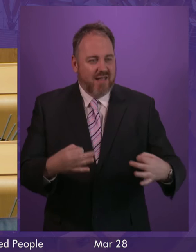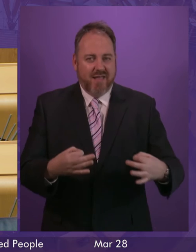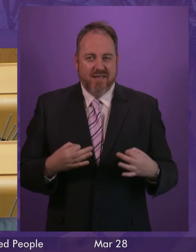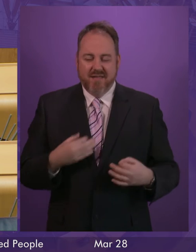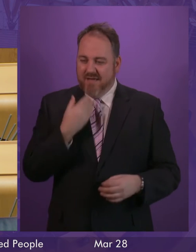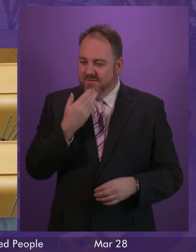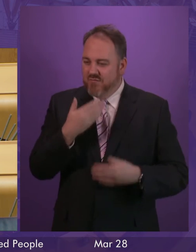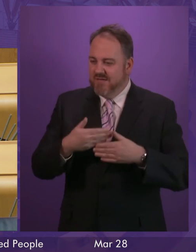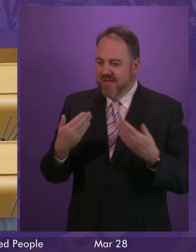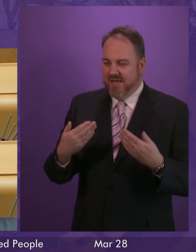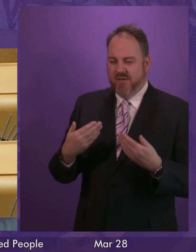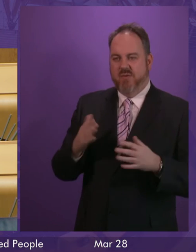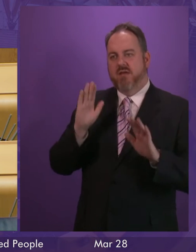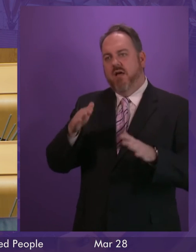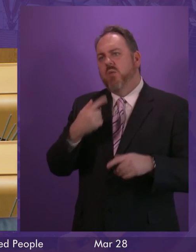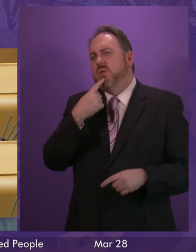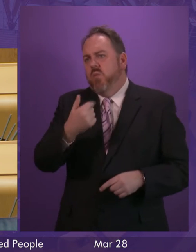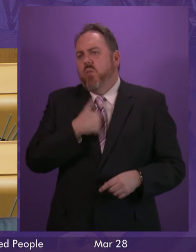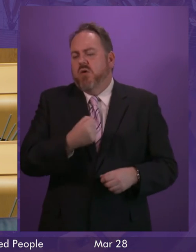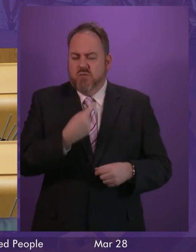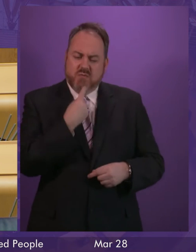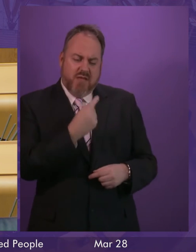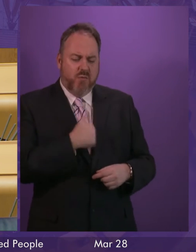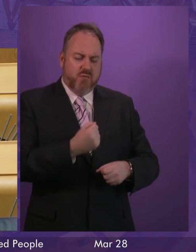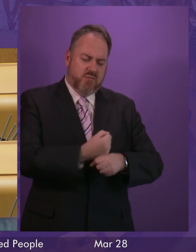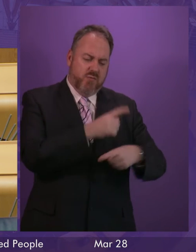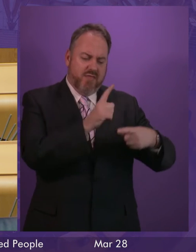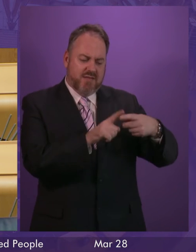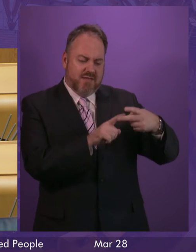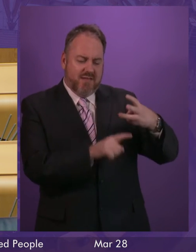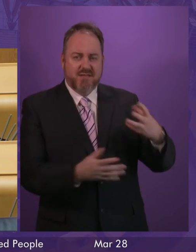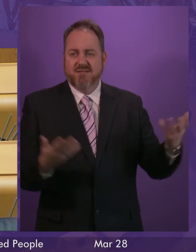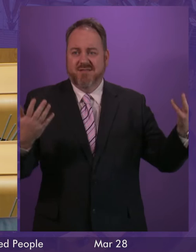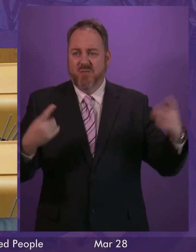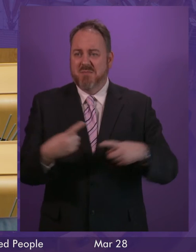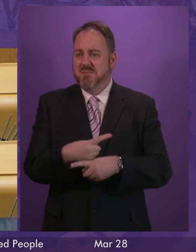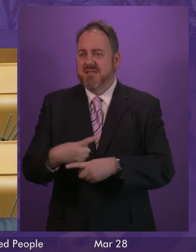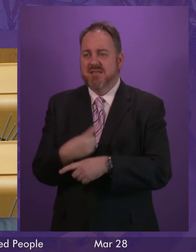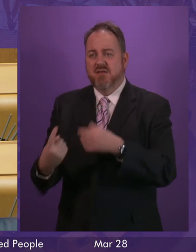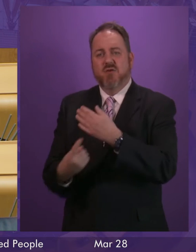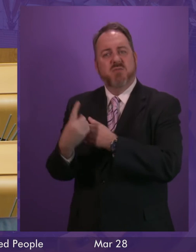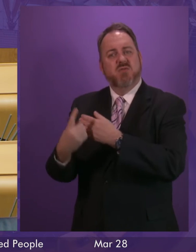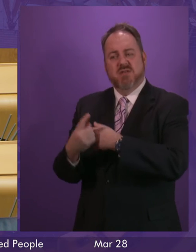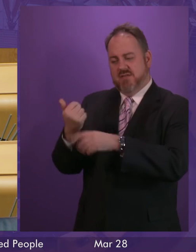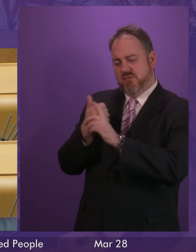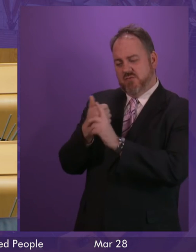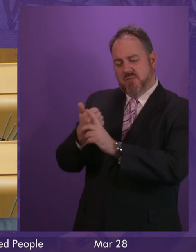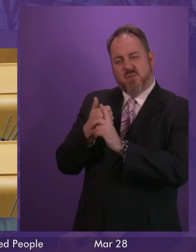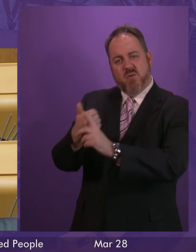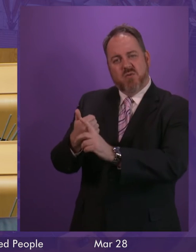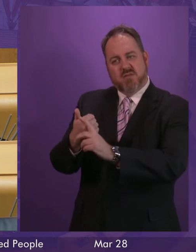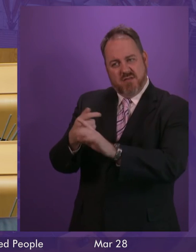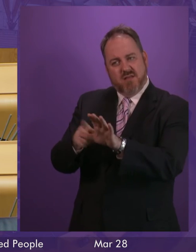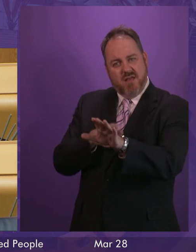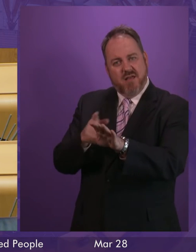that we are discussing ambitions for the future is an opportunity missed for them and